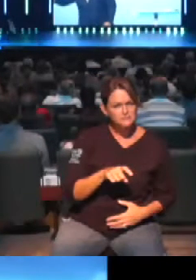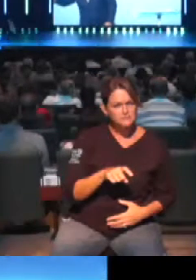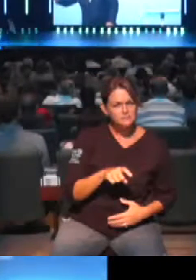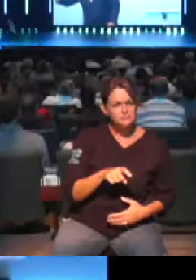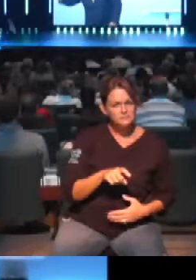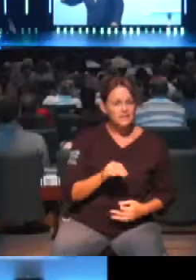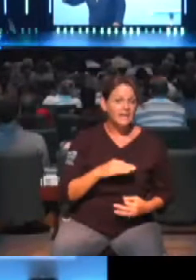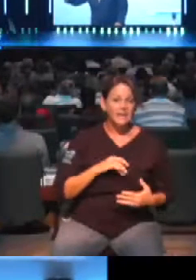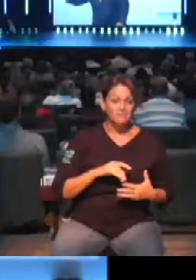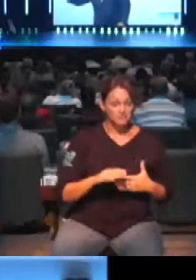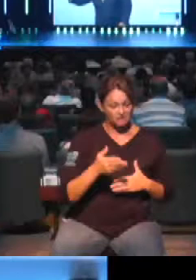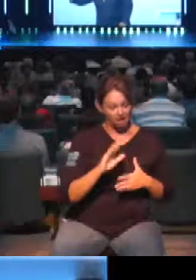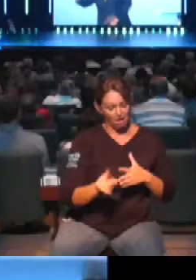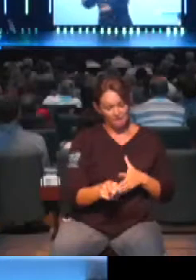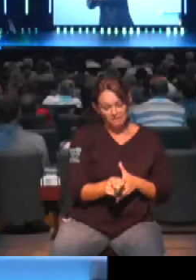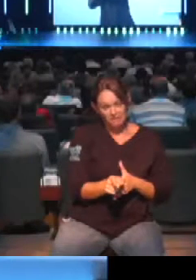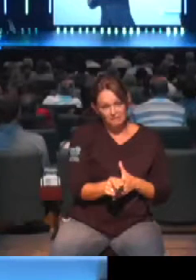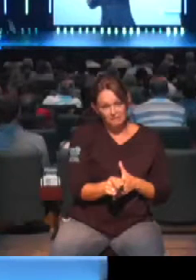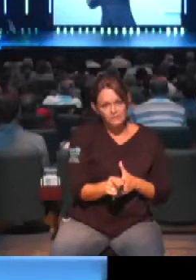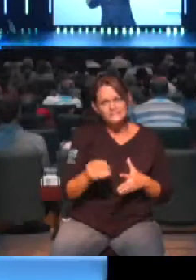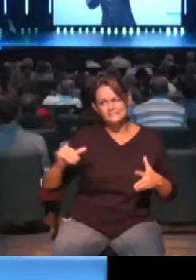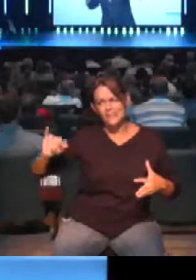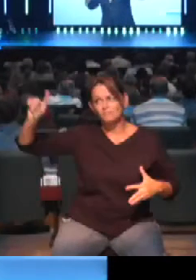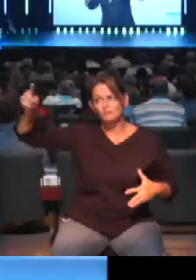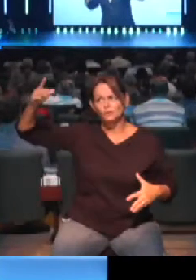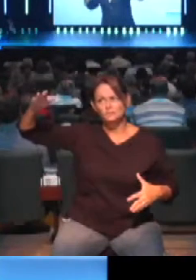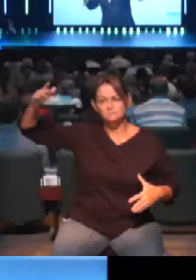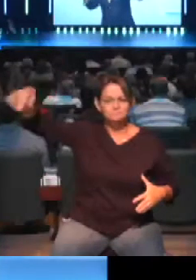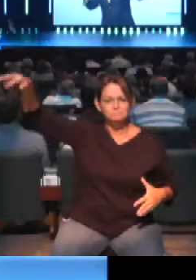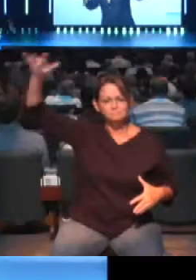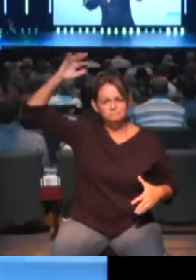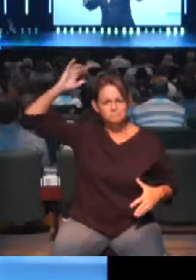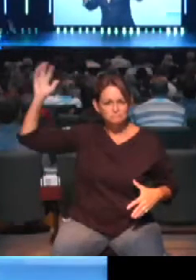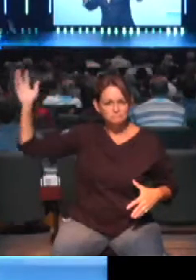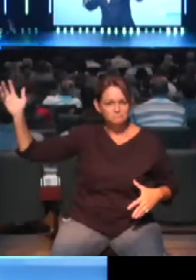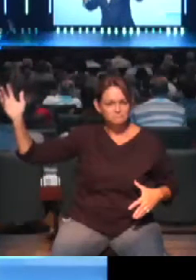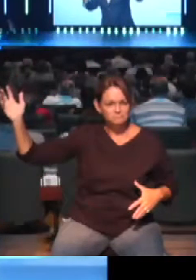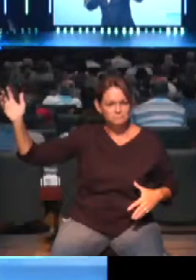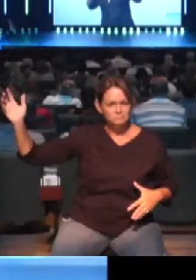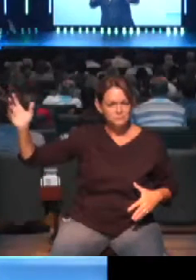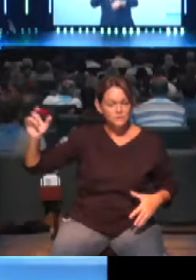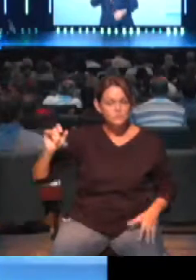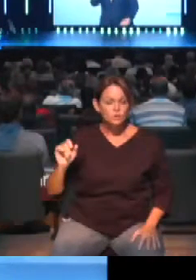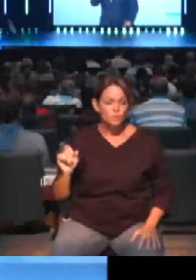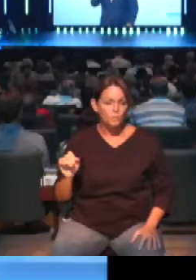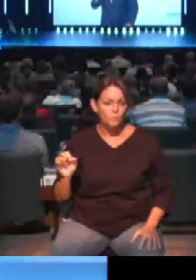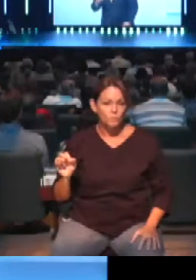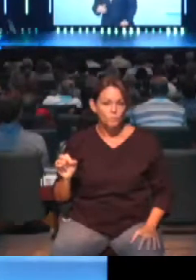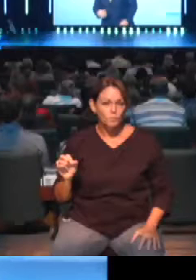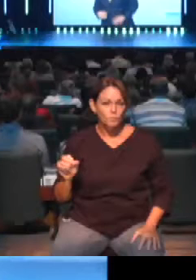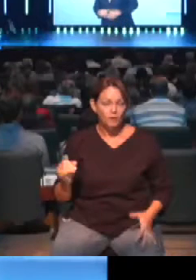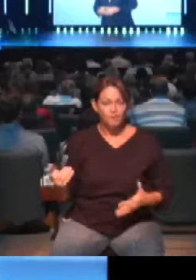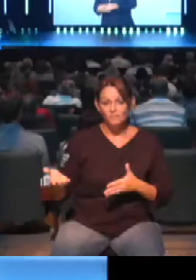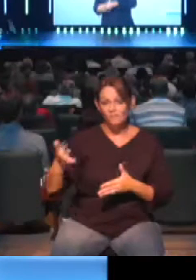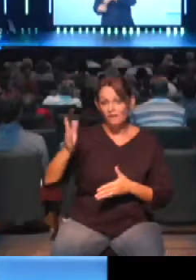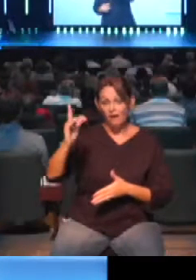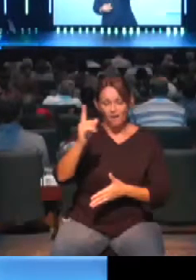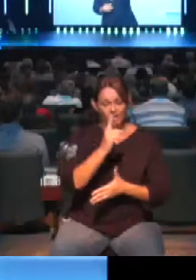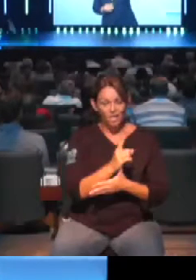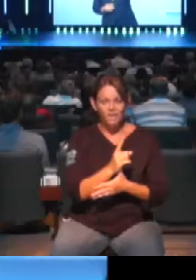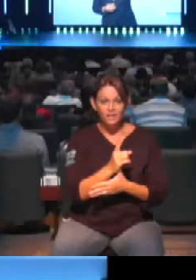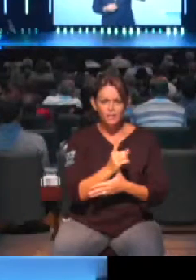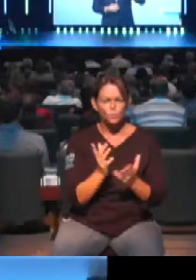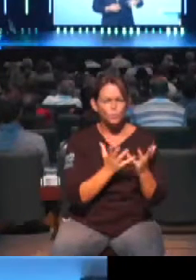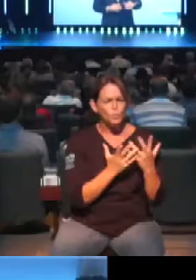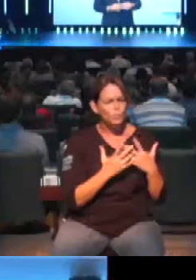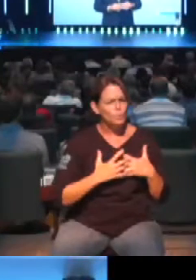God's first in your life, everything in your life has the ability to line up. When he's not first,